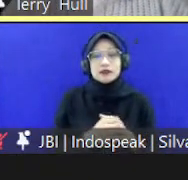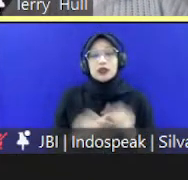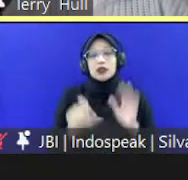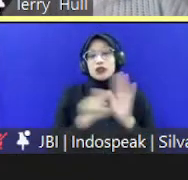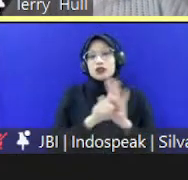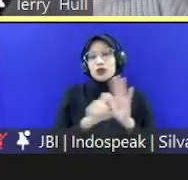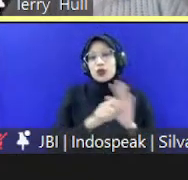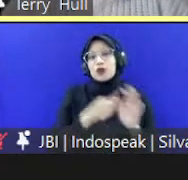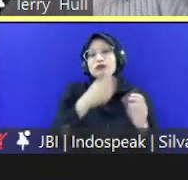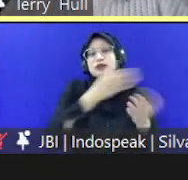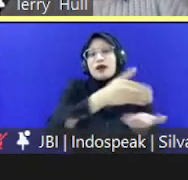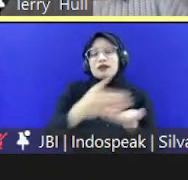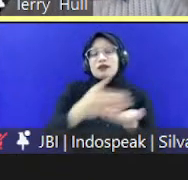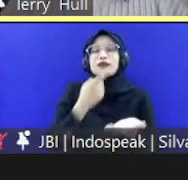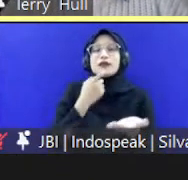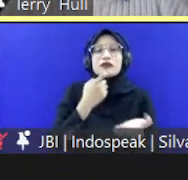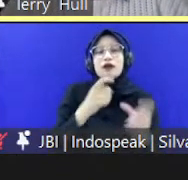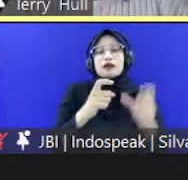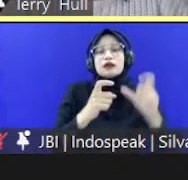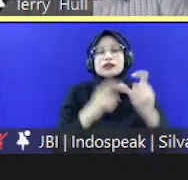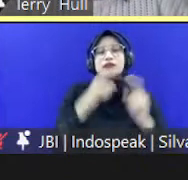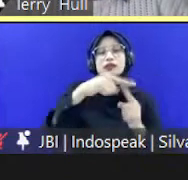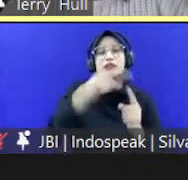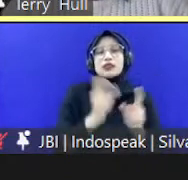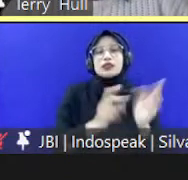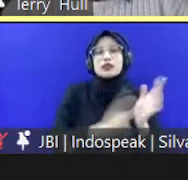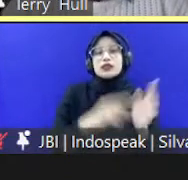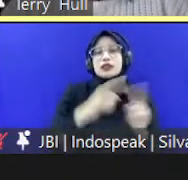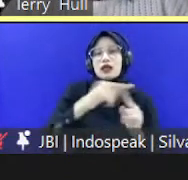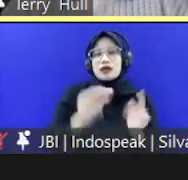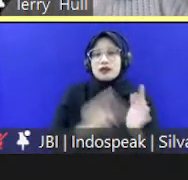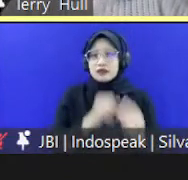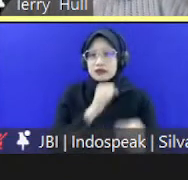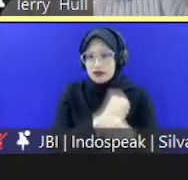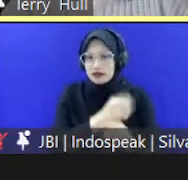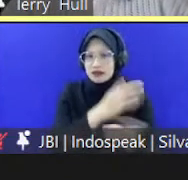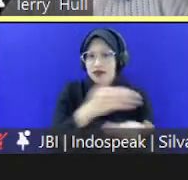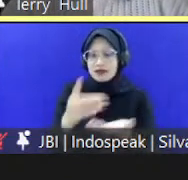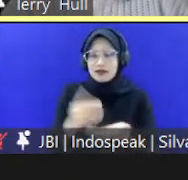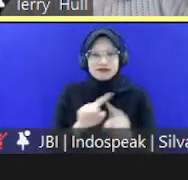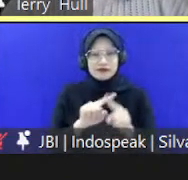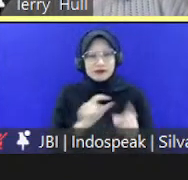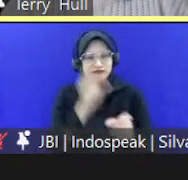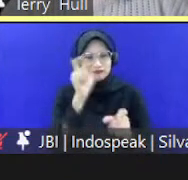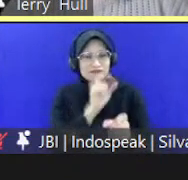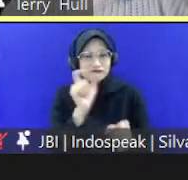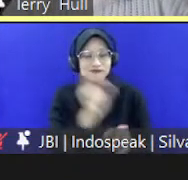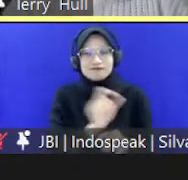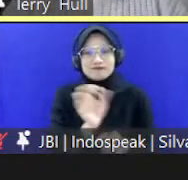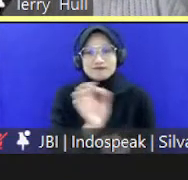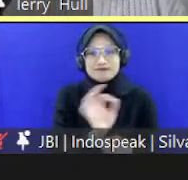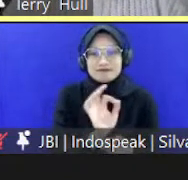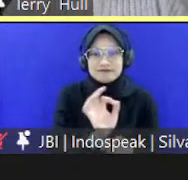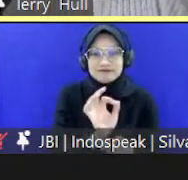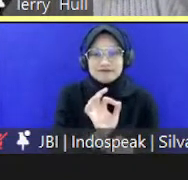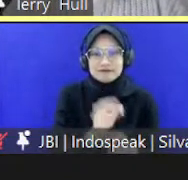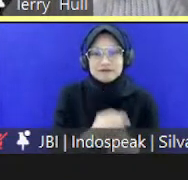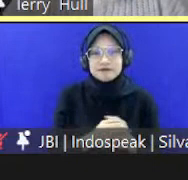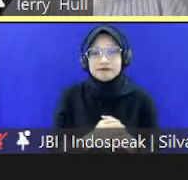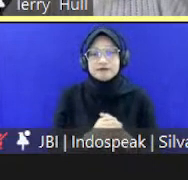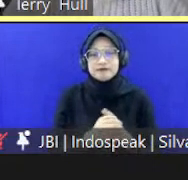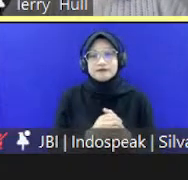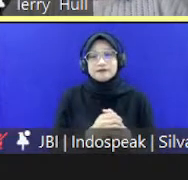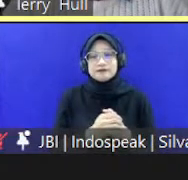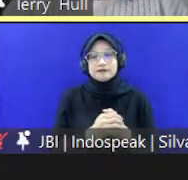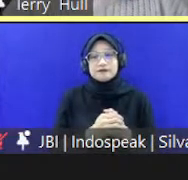it seems that the BKKBN is the one with the stunting, and the Ministry of Health has